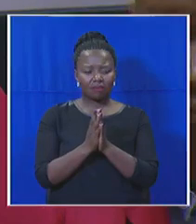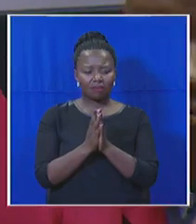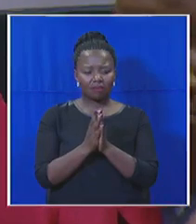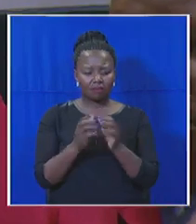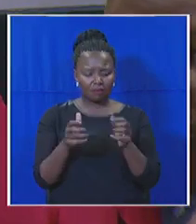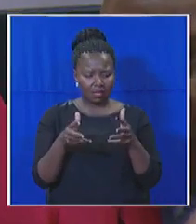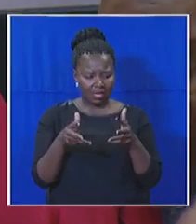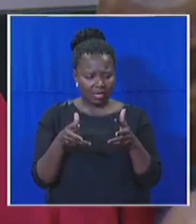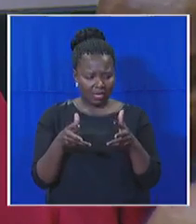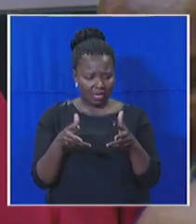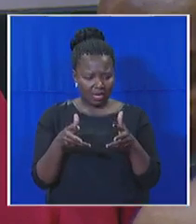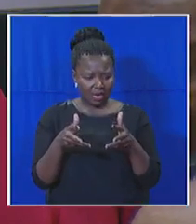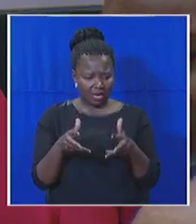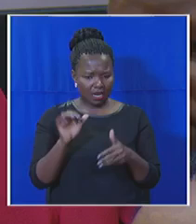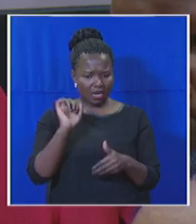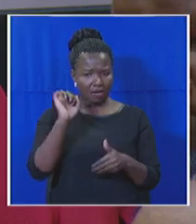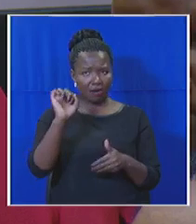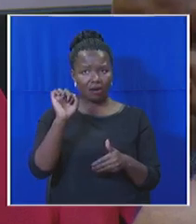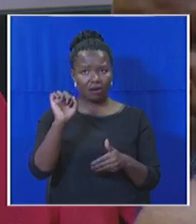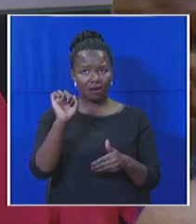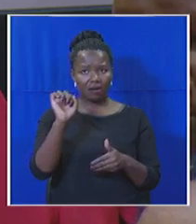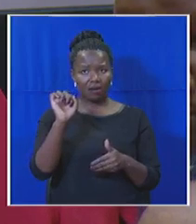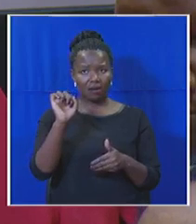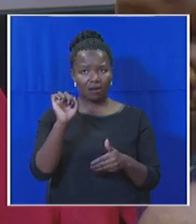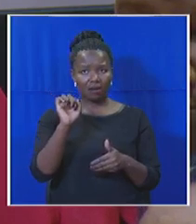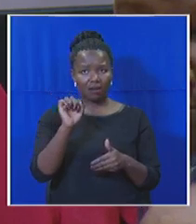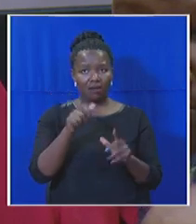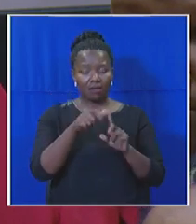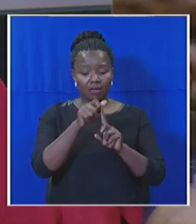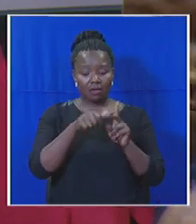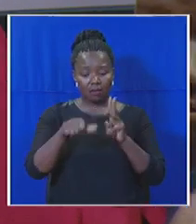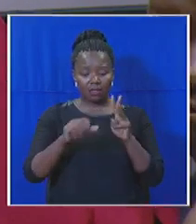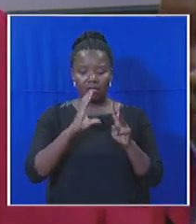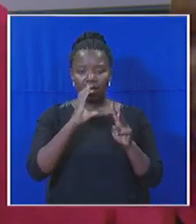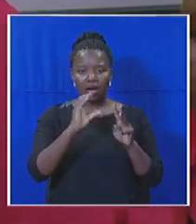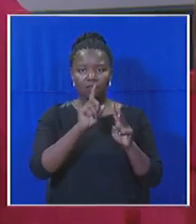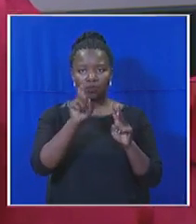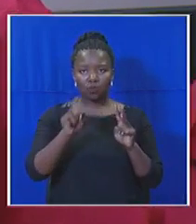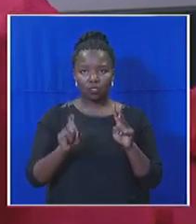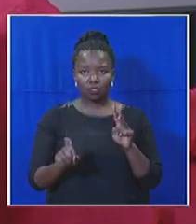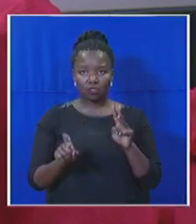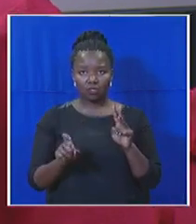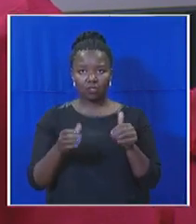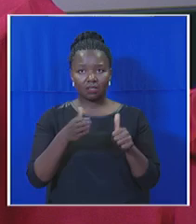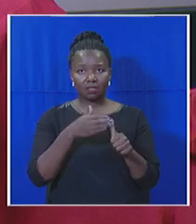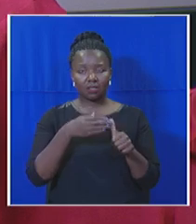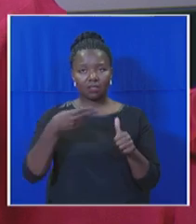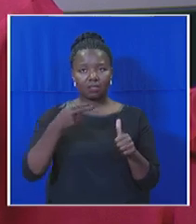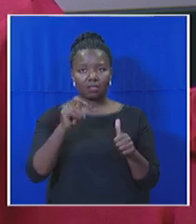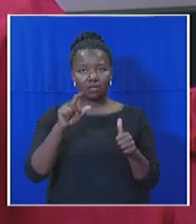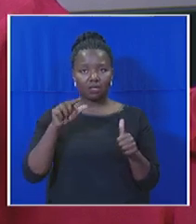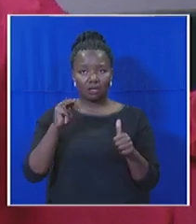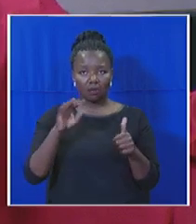list captured by your secretariat of people who are supposed to ask questions, it was Hlengwa, Honorable Hlengwa number